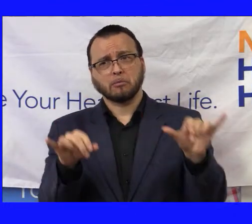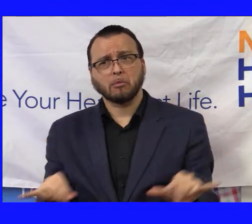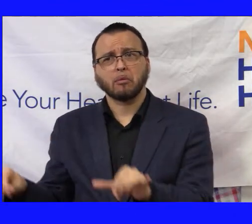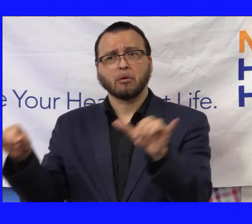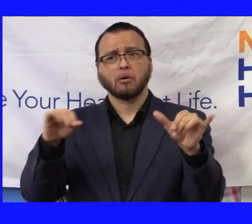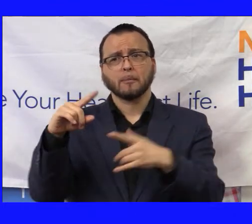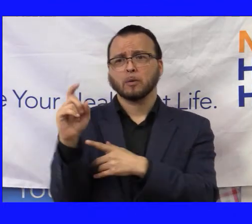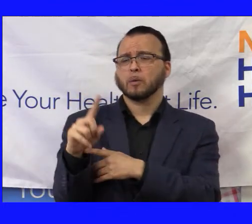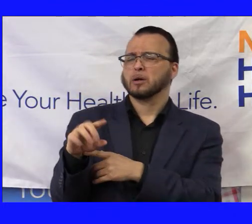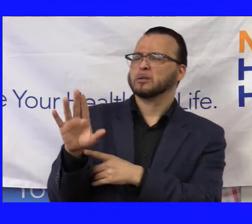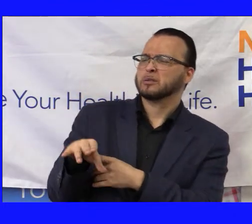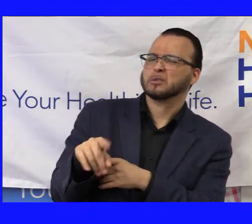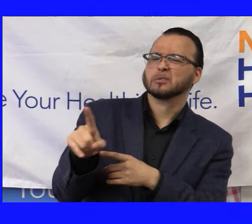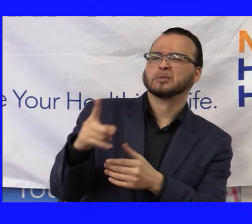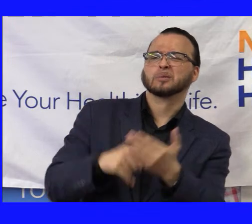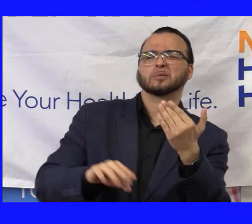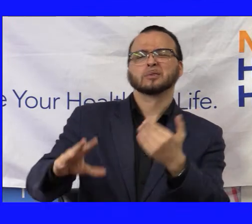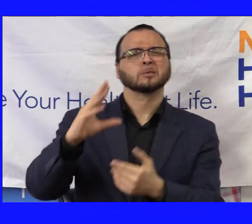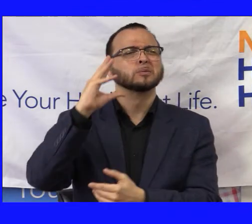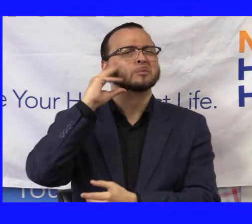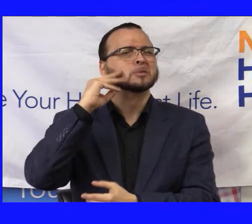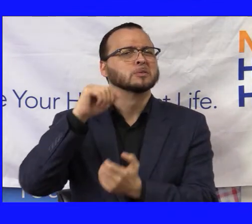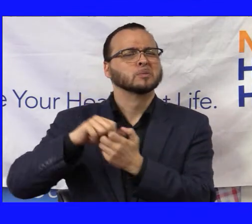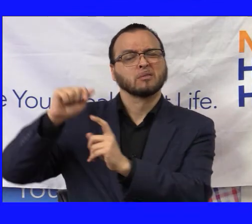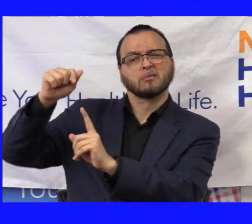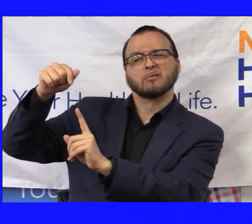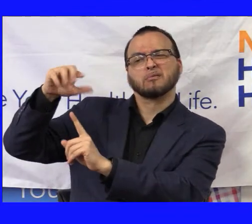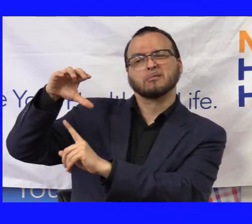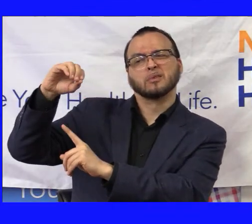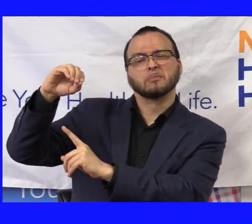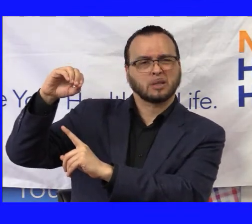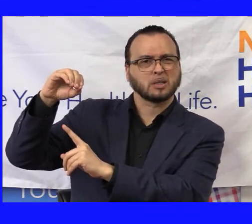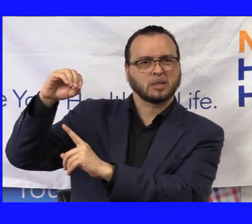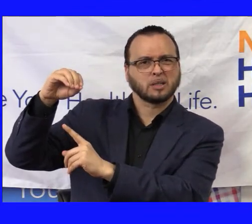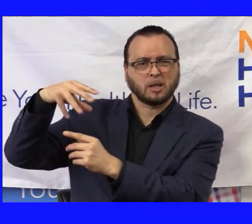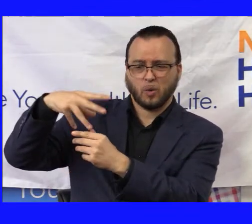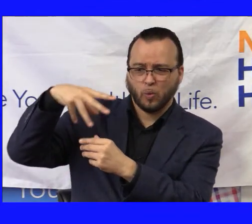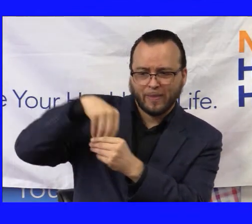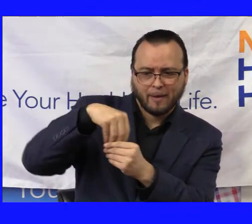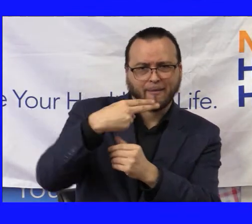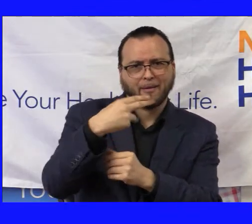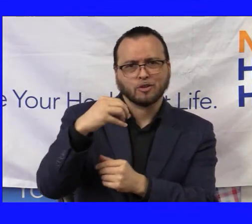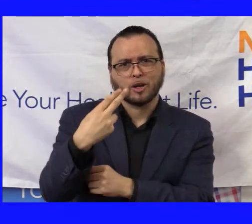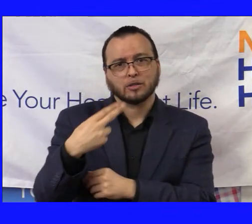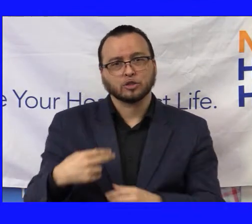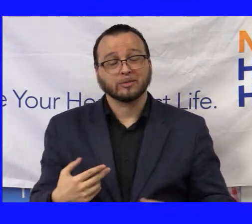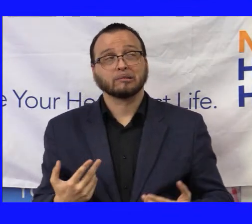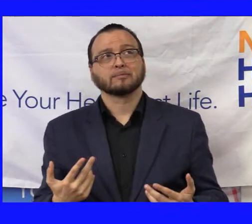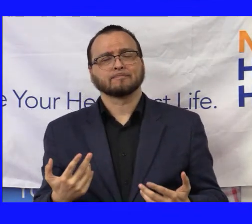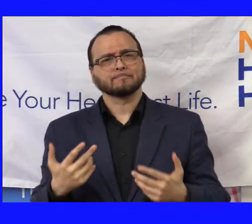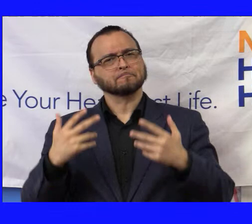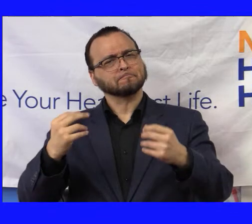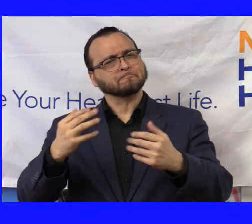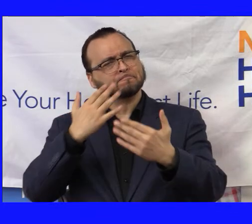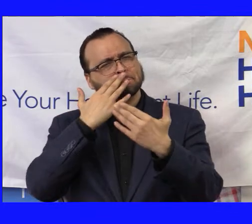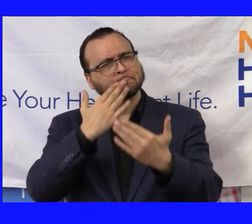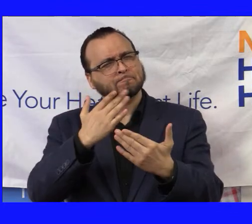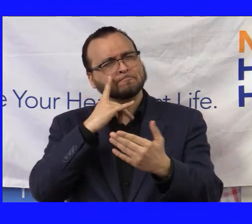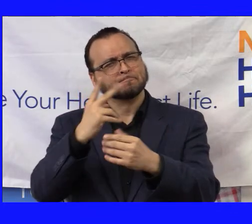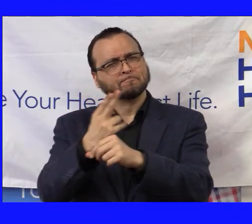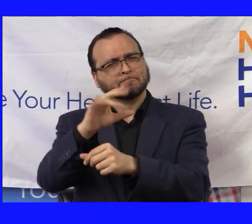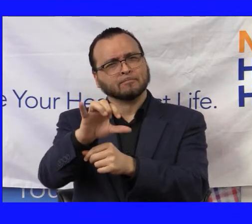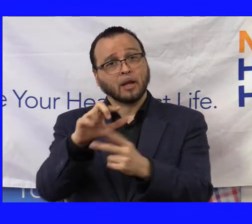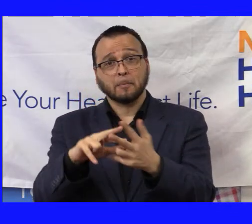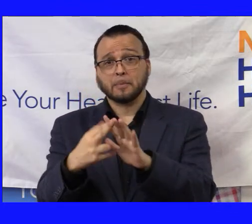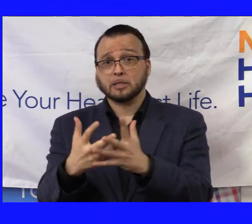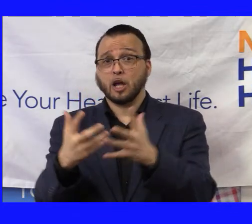your experience with this particular company within health and hospitals? And so I want to thank you for using that. It means a lot to